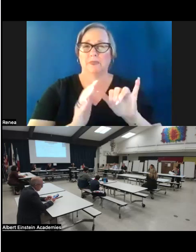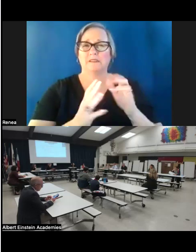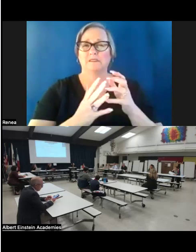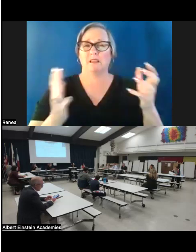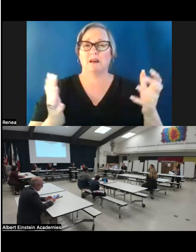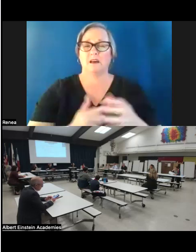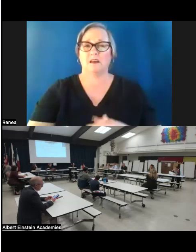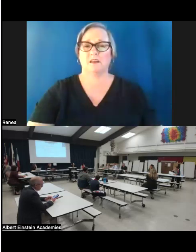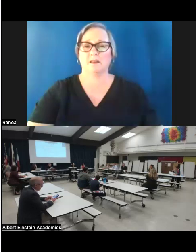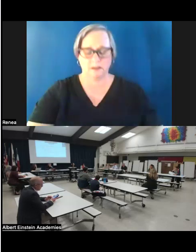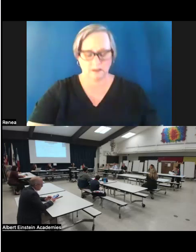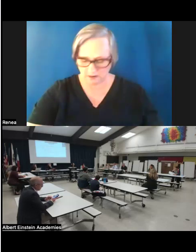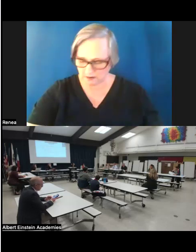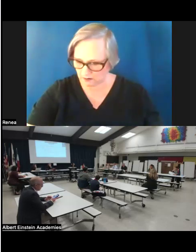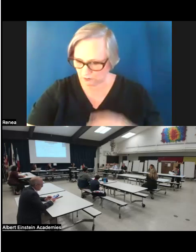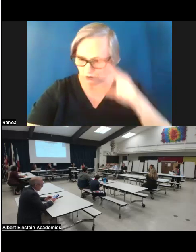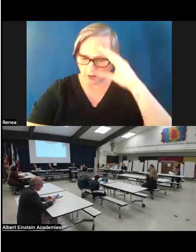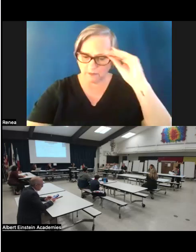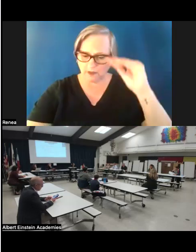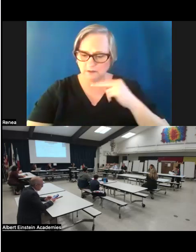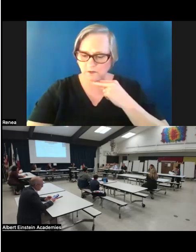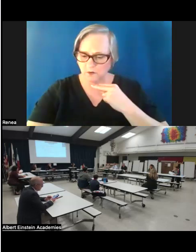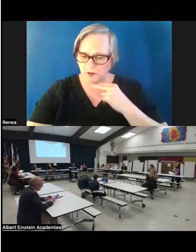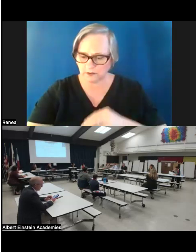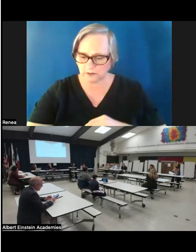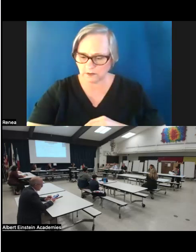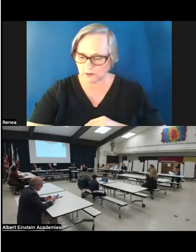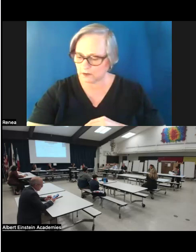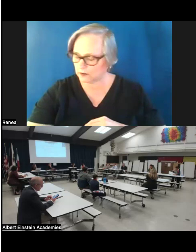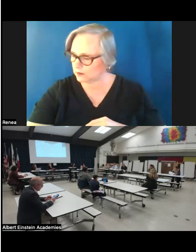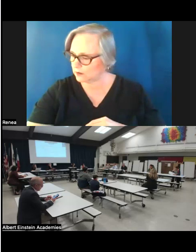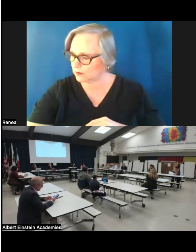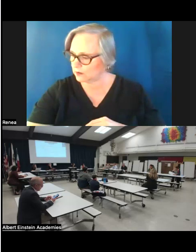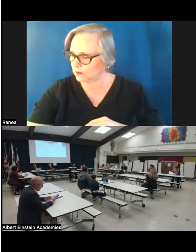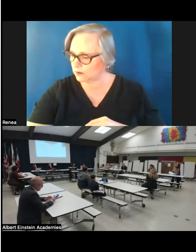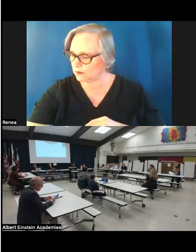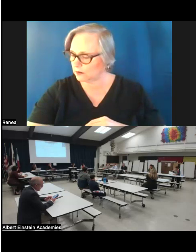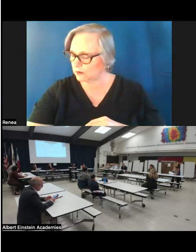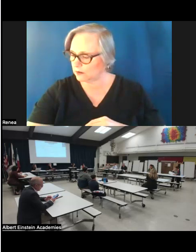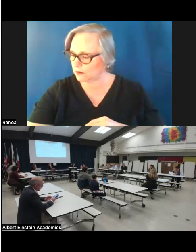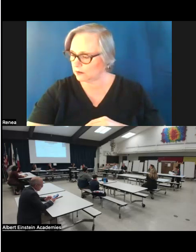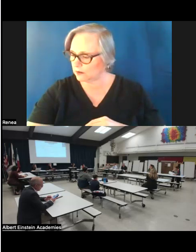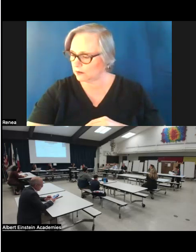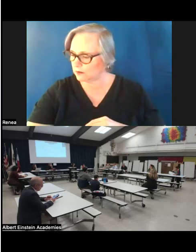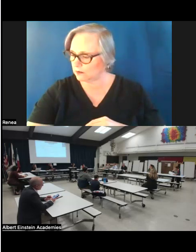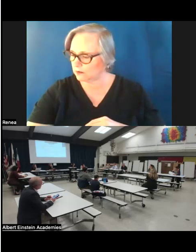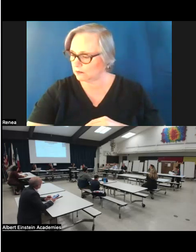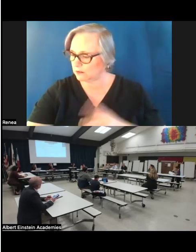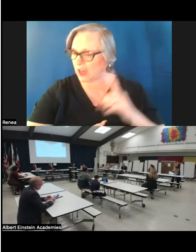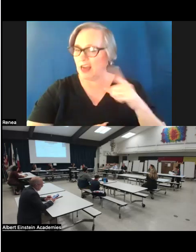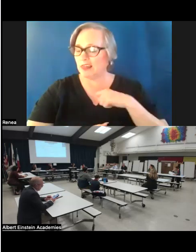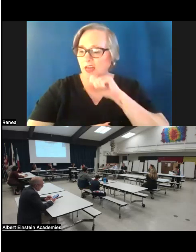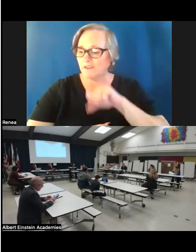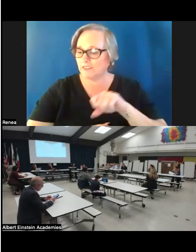I just wanted to comment that like I love this evaluation form and how it was personalized. There were two things that struck